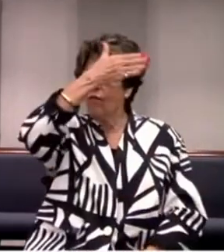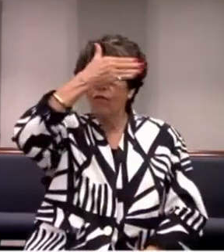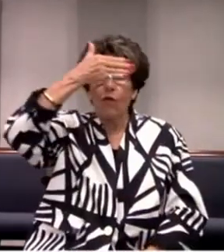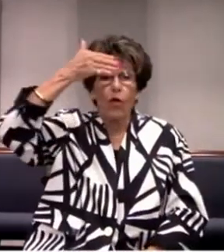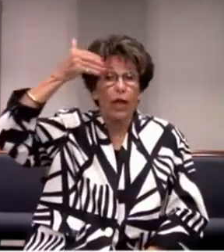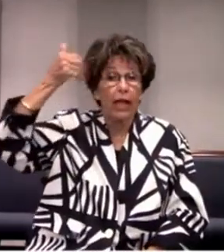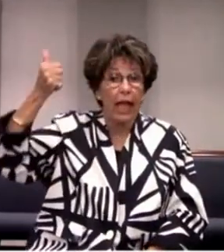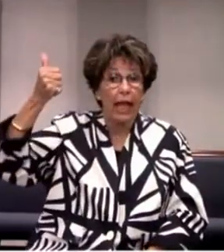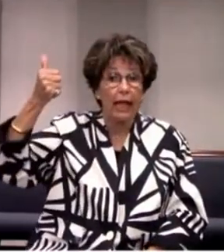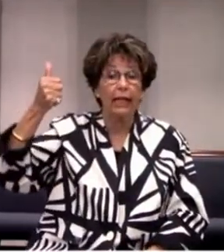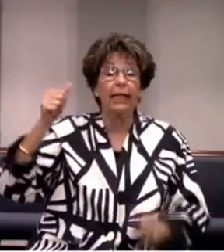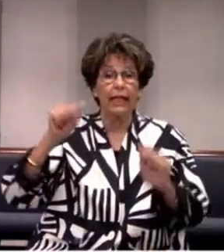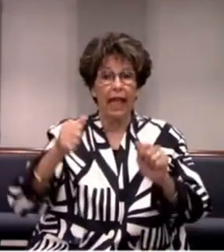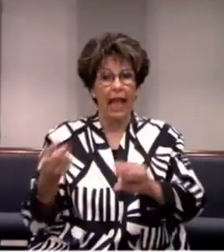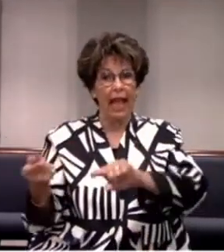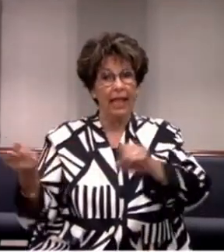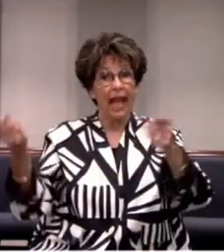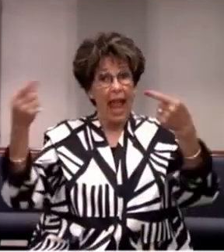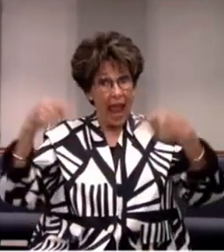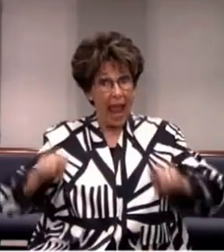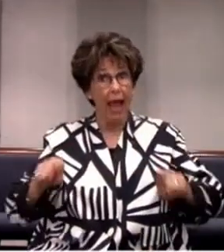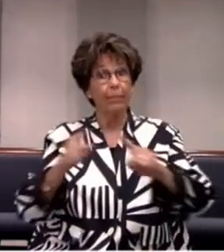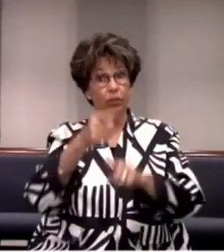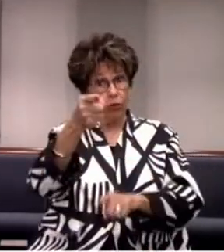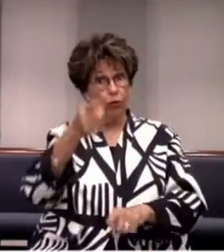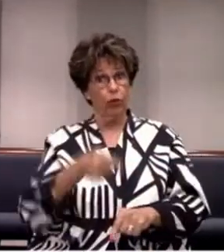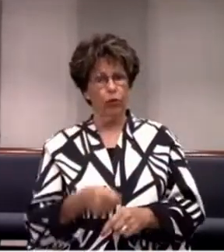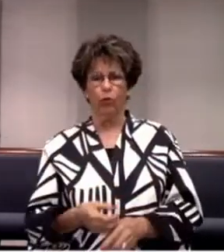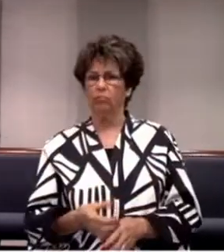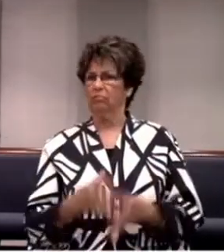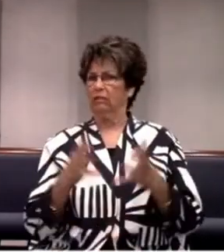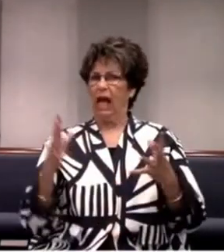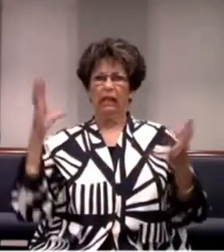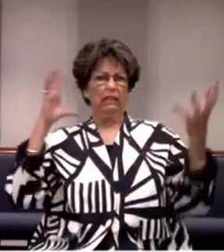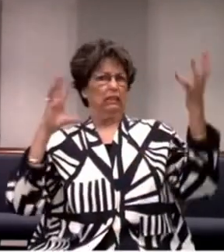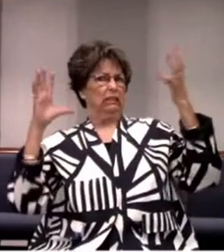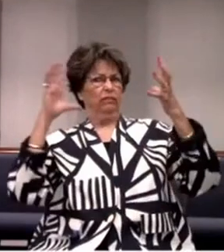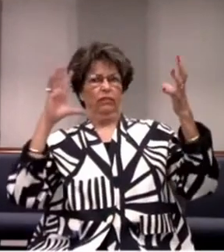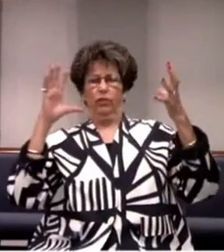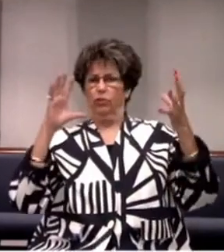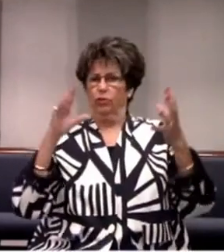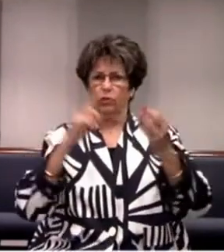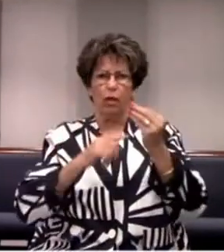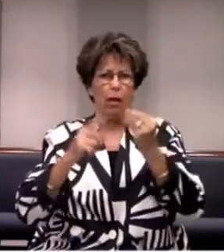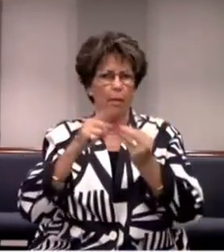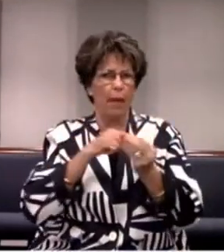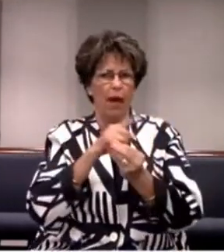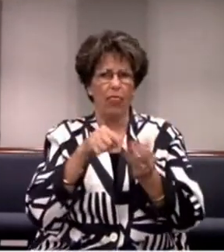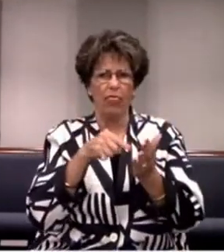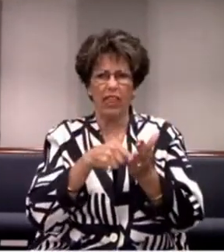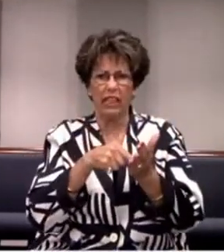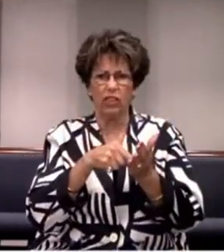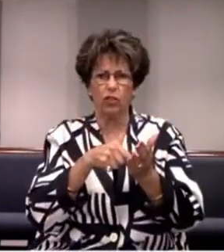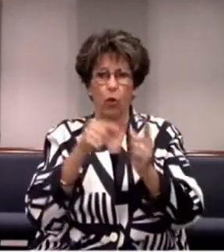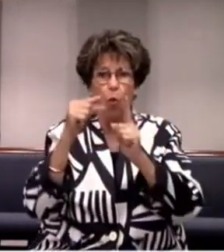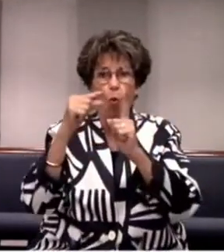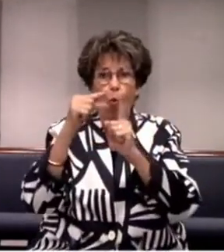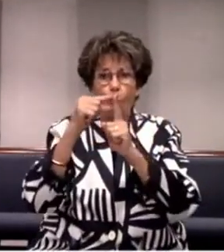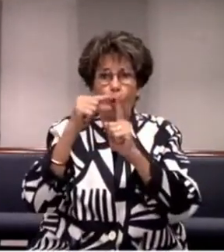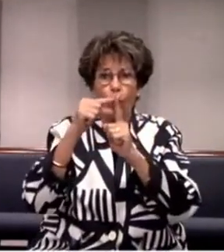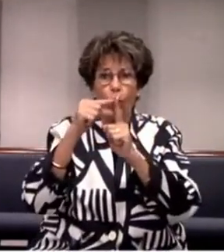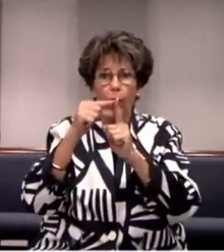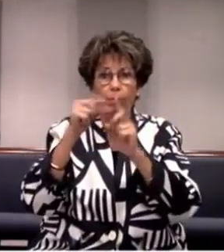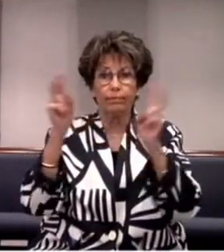has happened to them. A lot of confusion around the subject of the word baptism